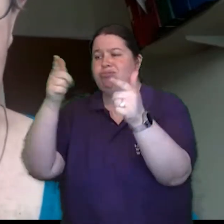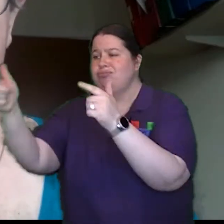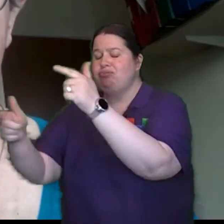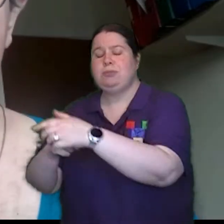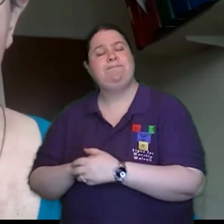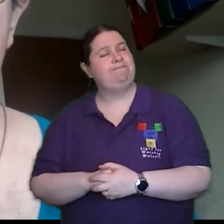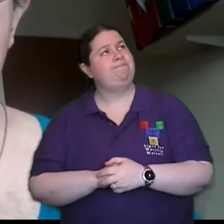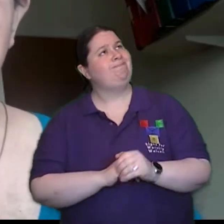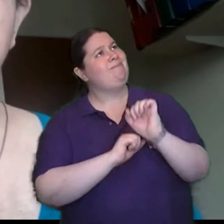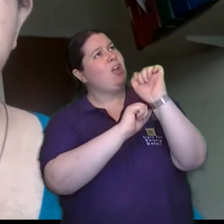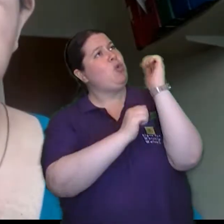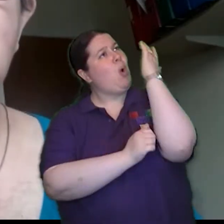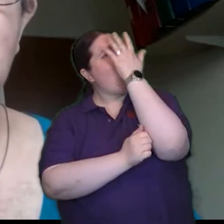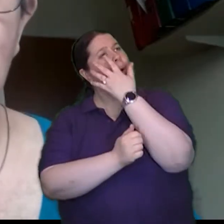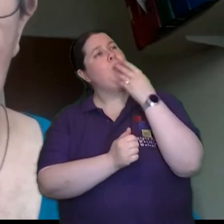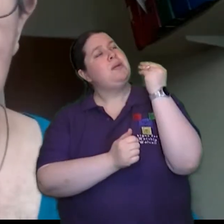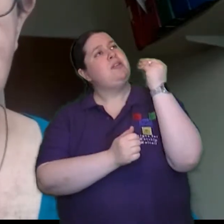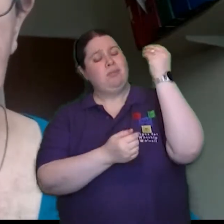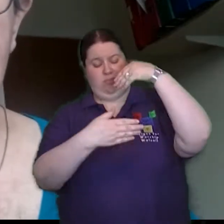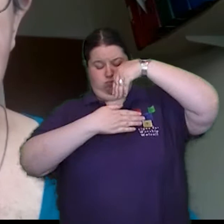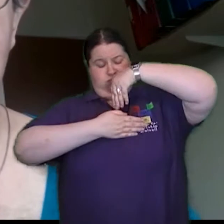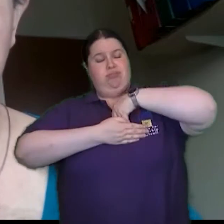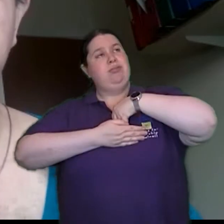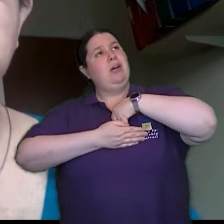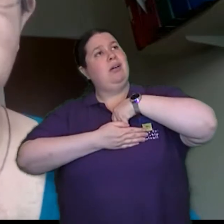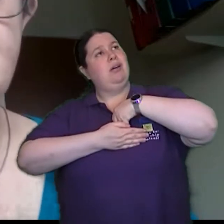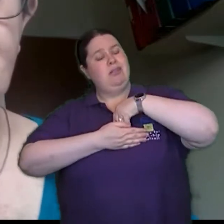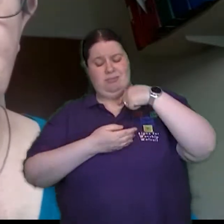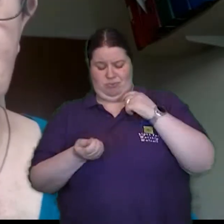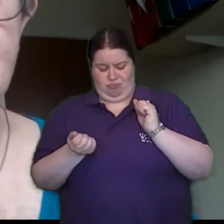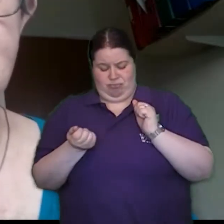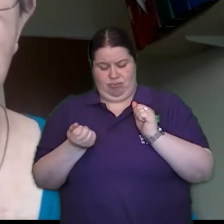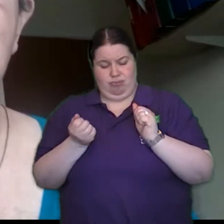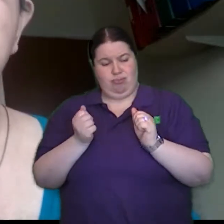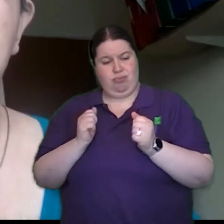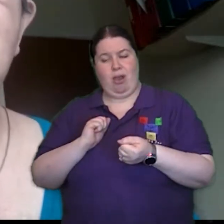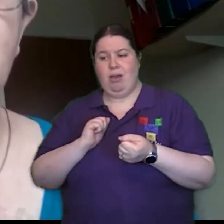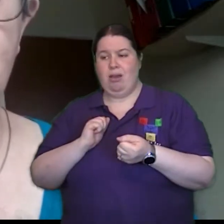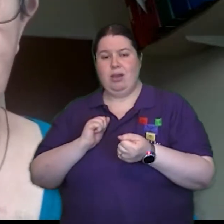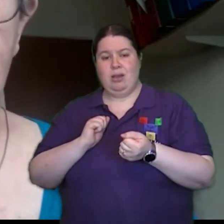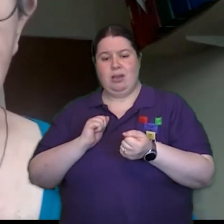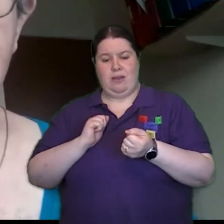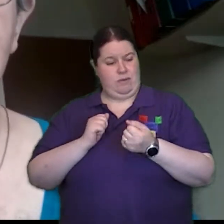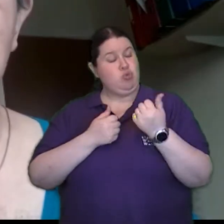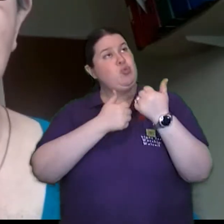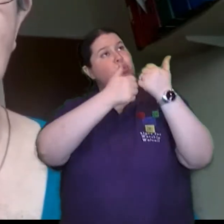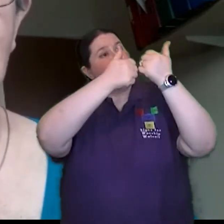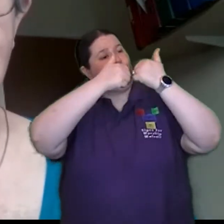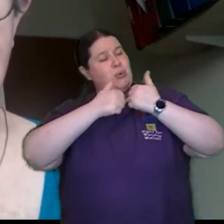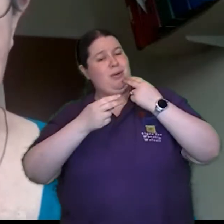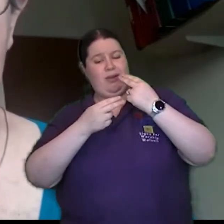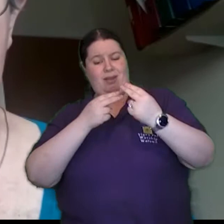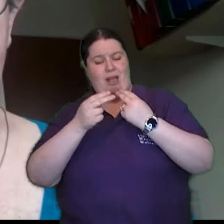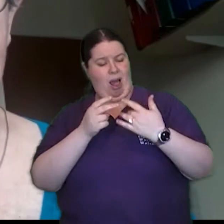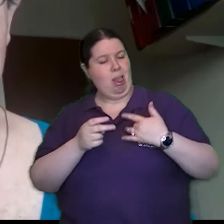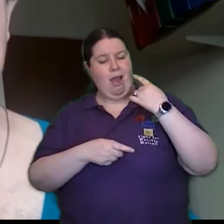nation. Send your Holy Spirit to transform us by the good news of